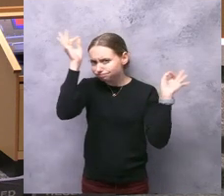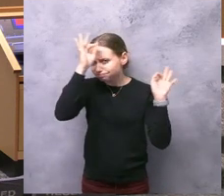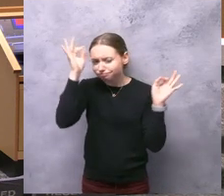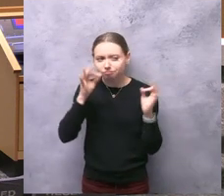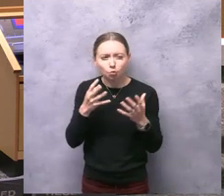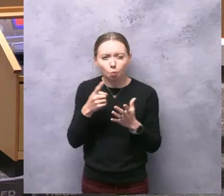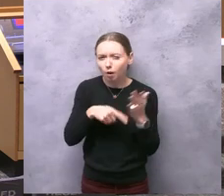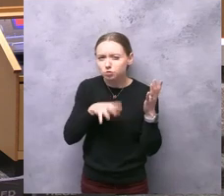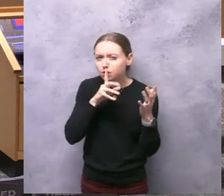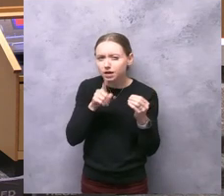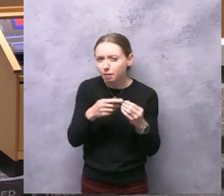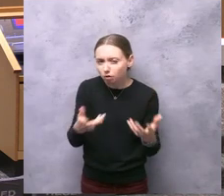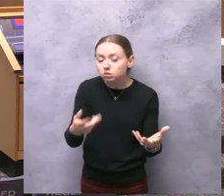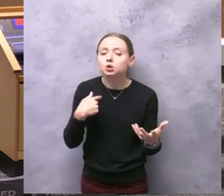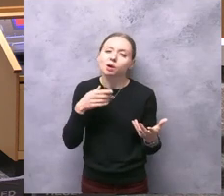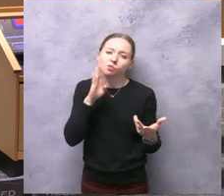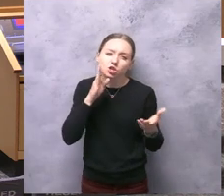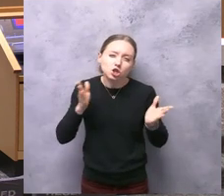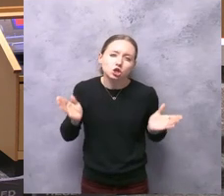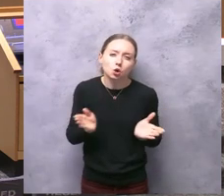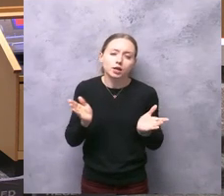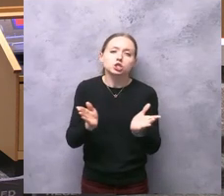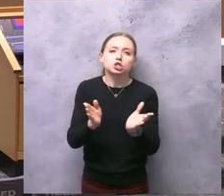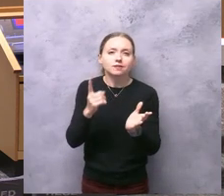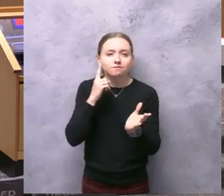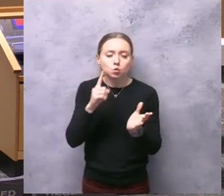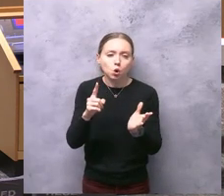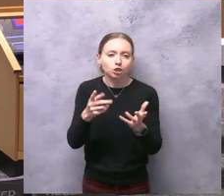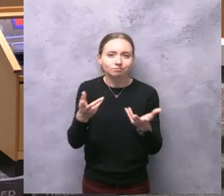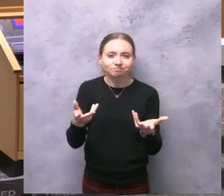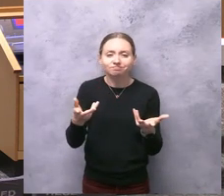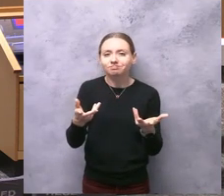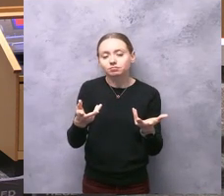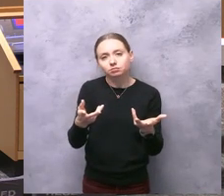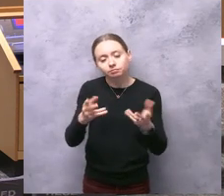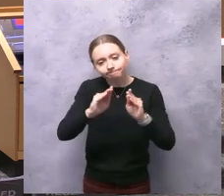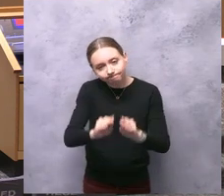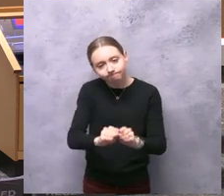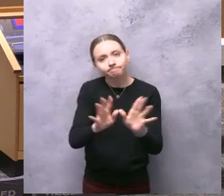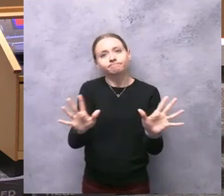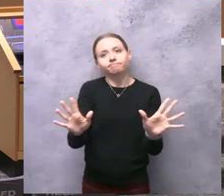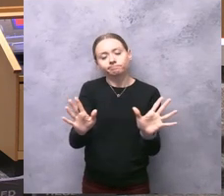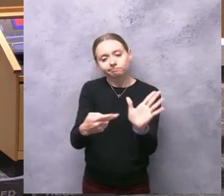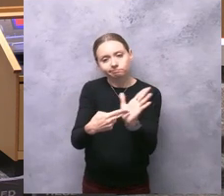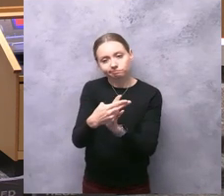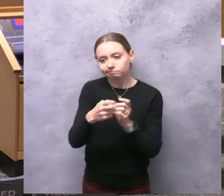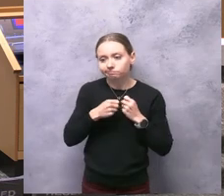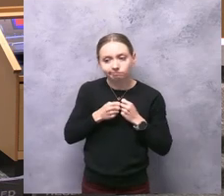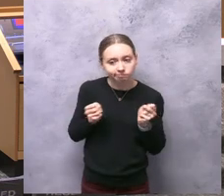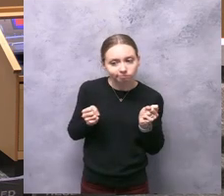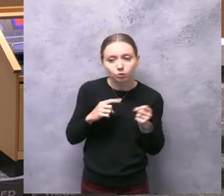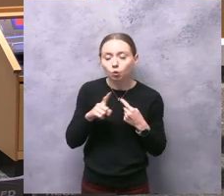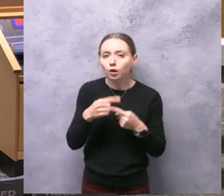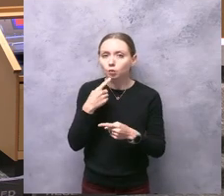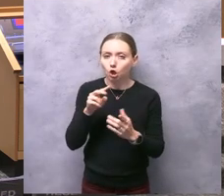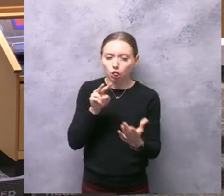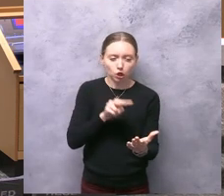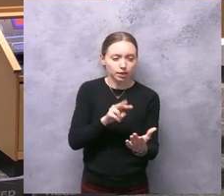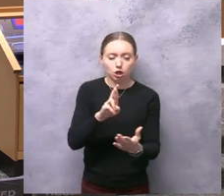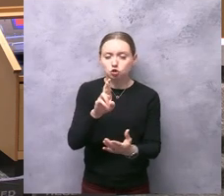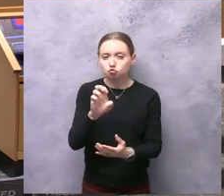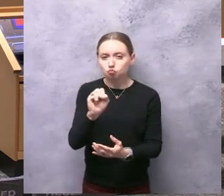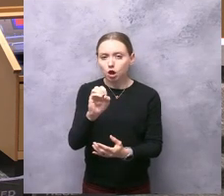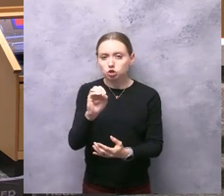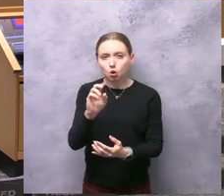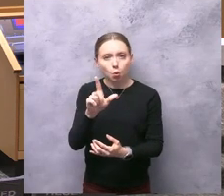about. So I would just encourage that for the sake of transparency, that when we're looking at resolutions, that they be shared